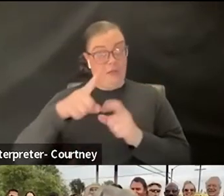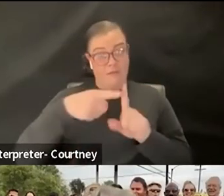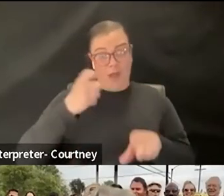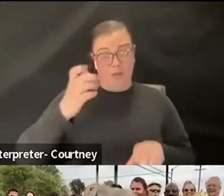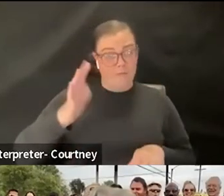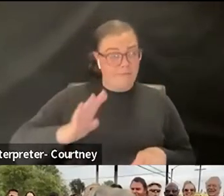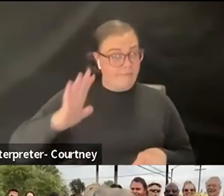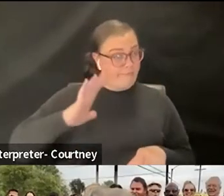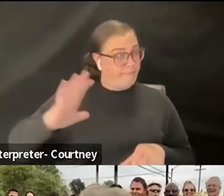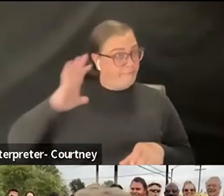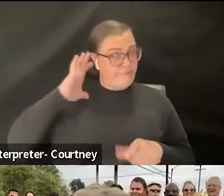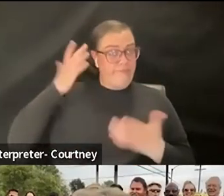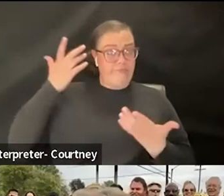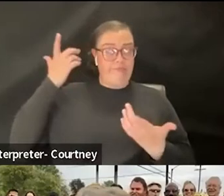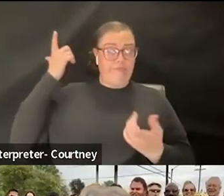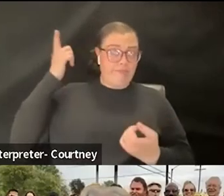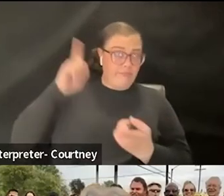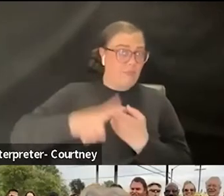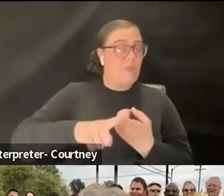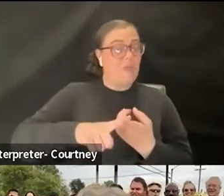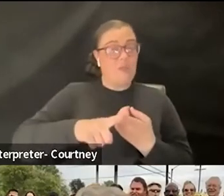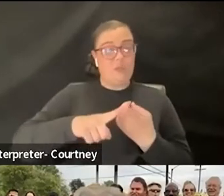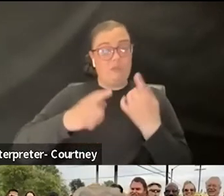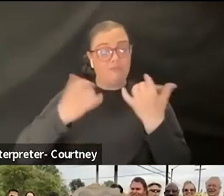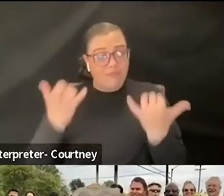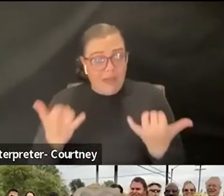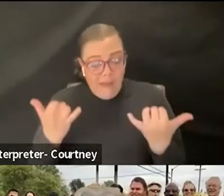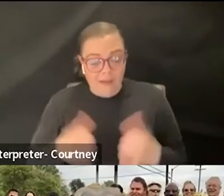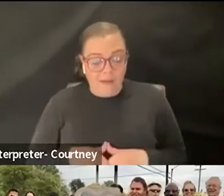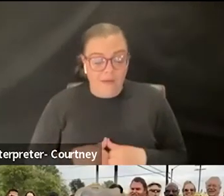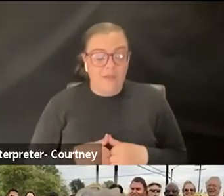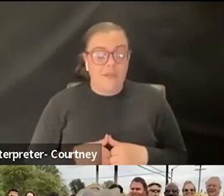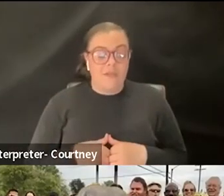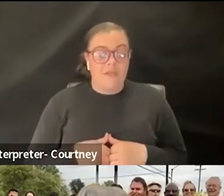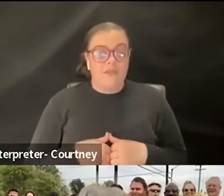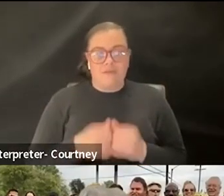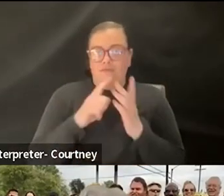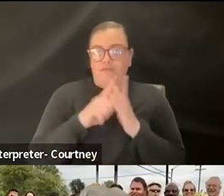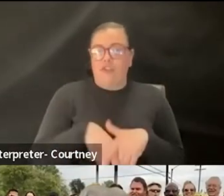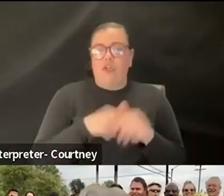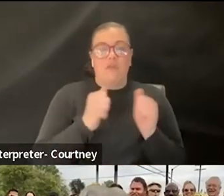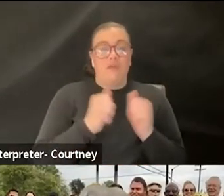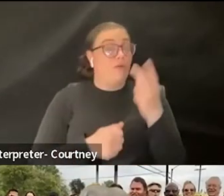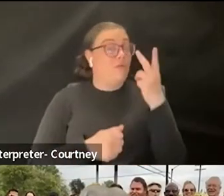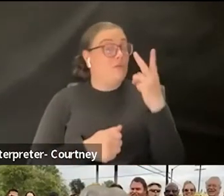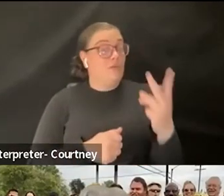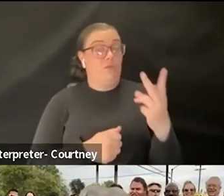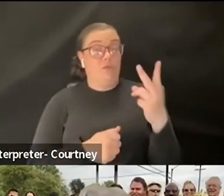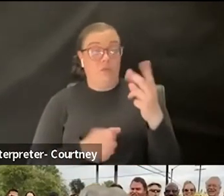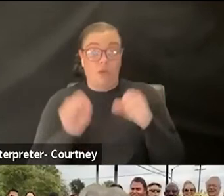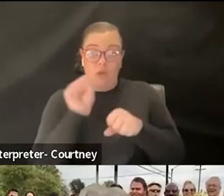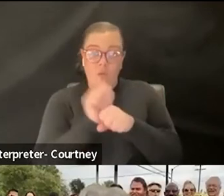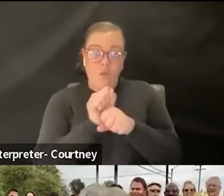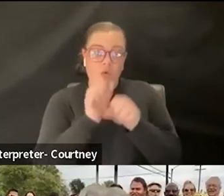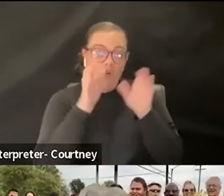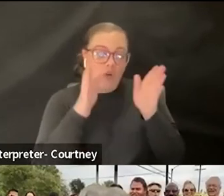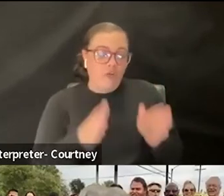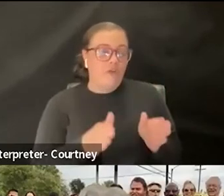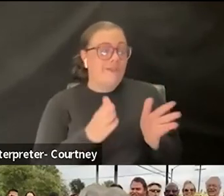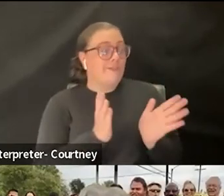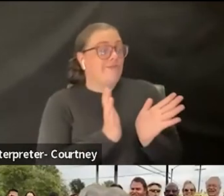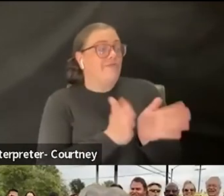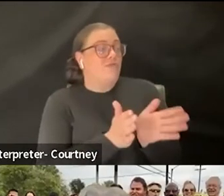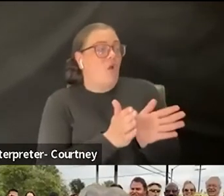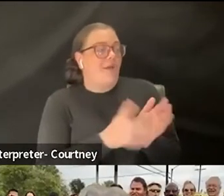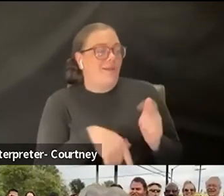is it starts with two workers talking to each other, finding a common pain point, and just willing to stand